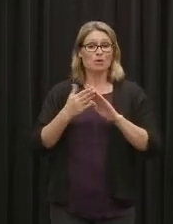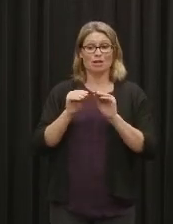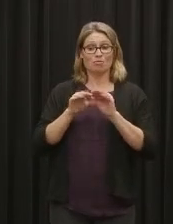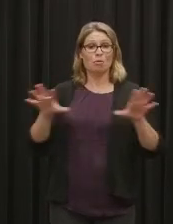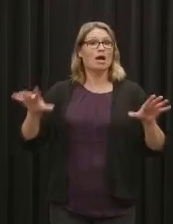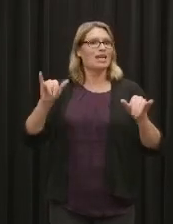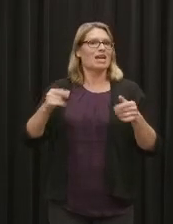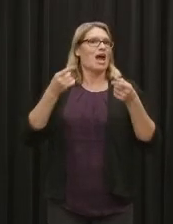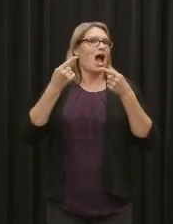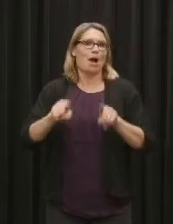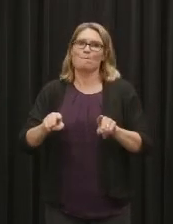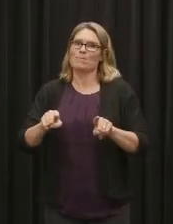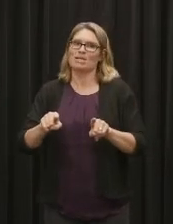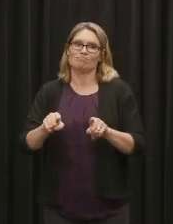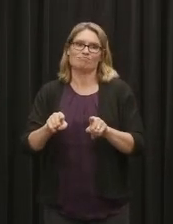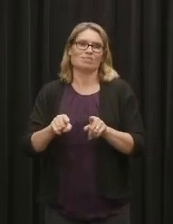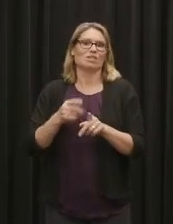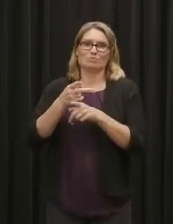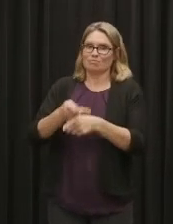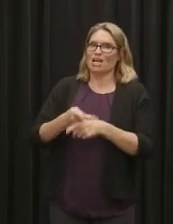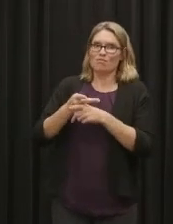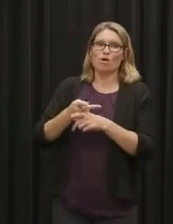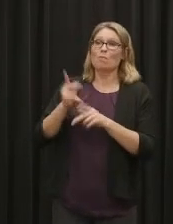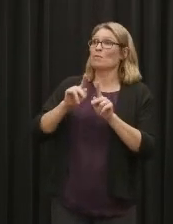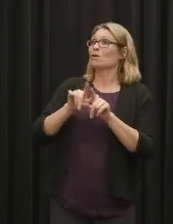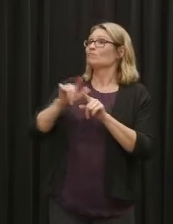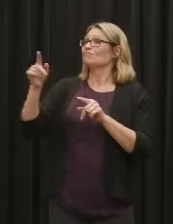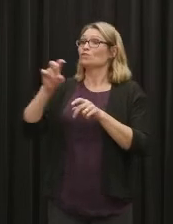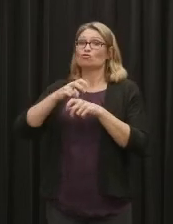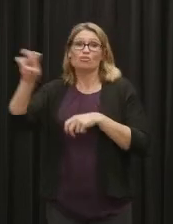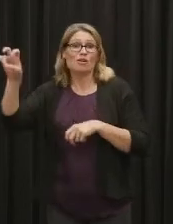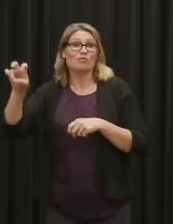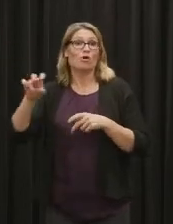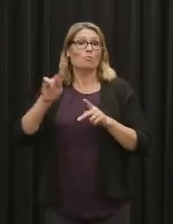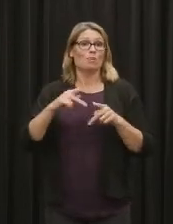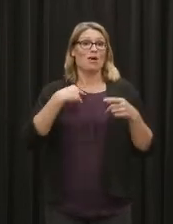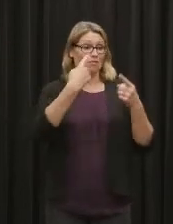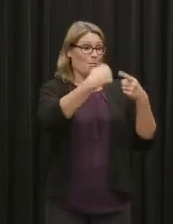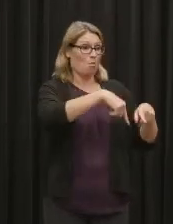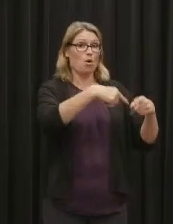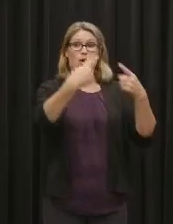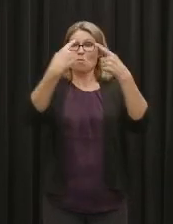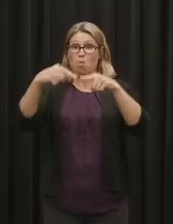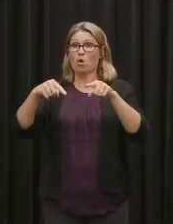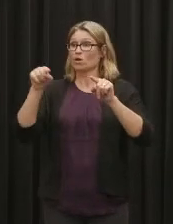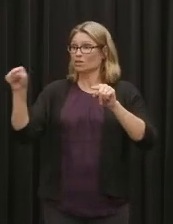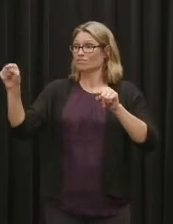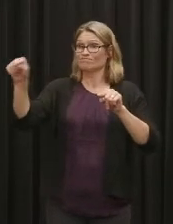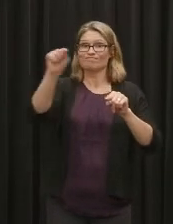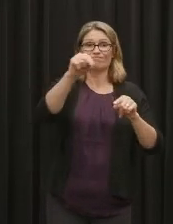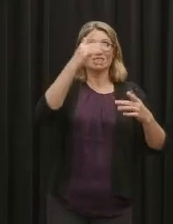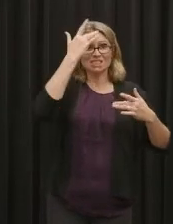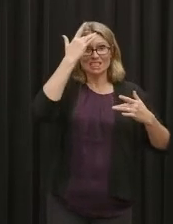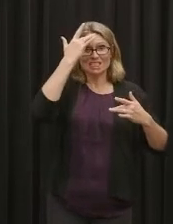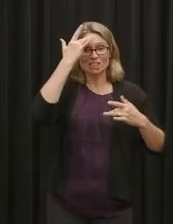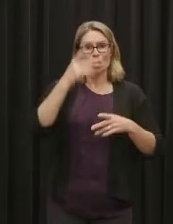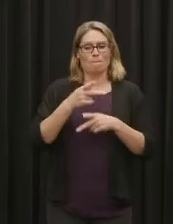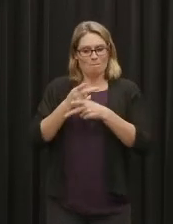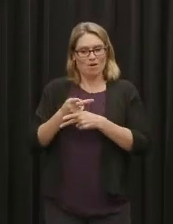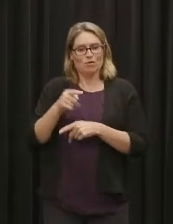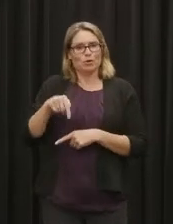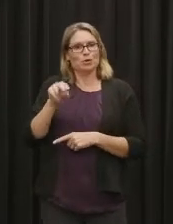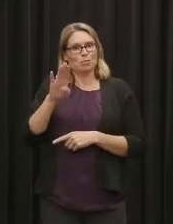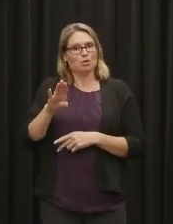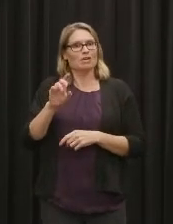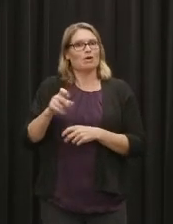can slip in across our borders, as there is community transmission outside our borders, is very, very important that everybody take the